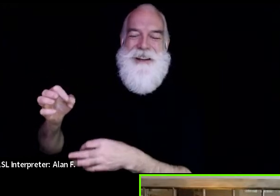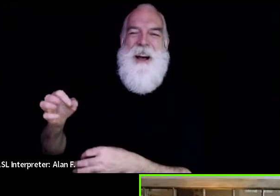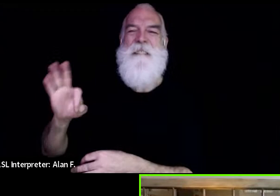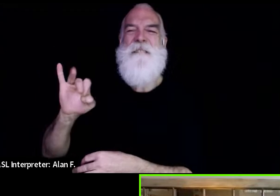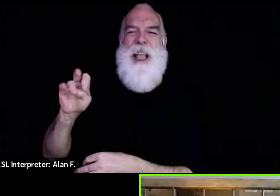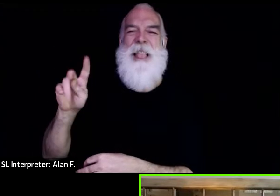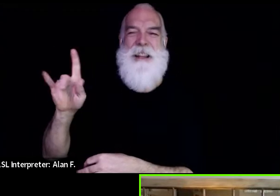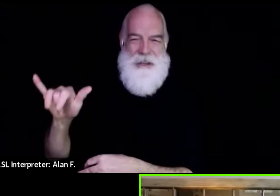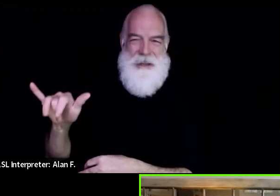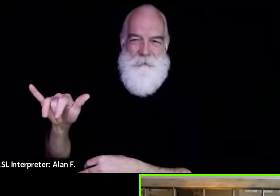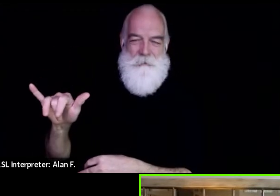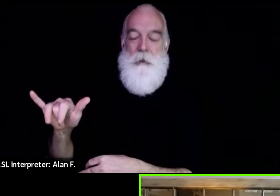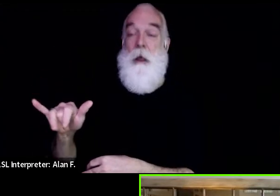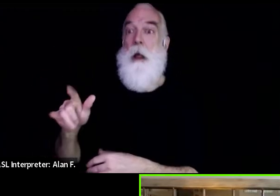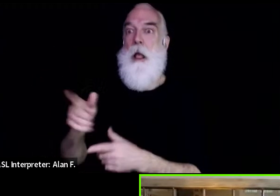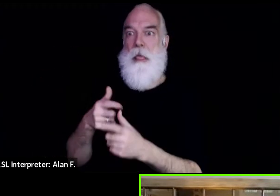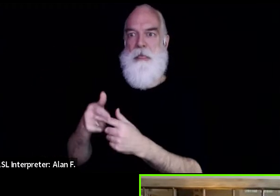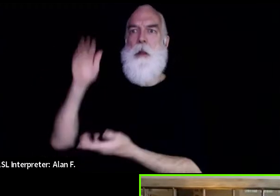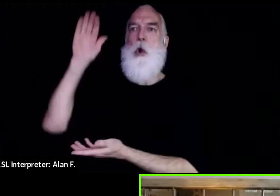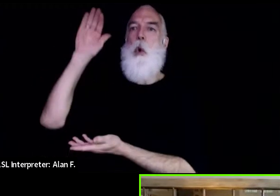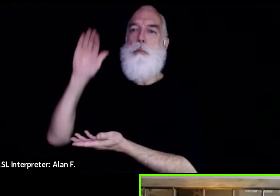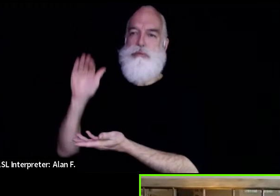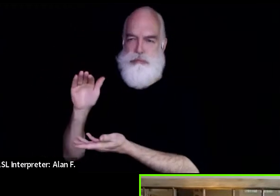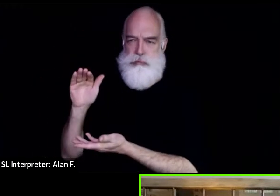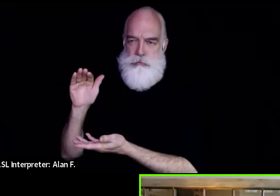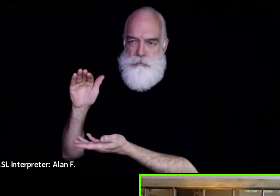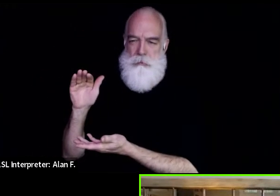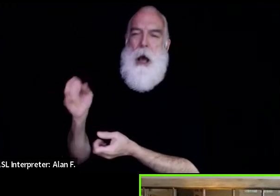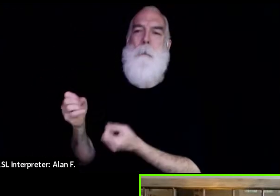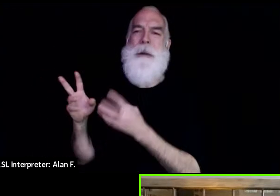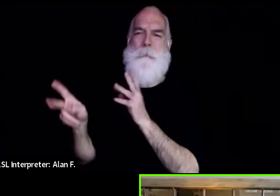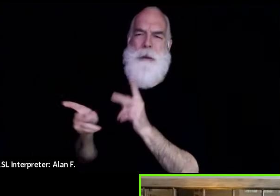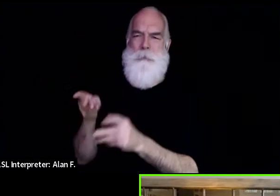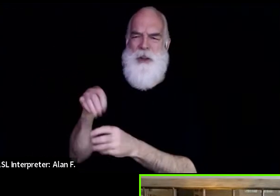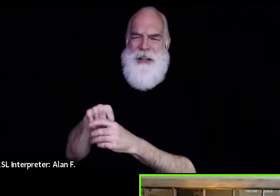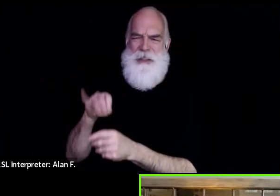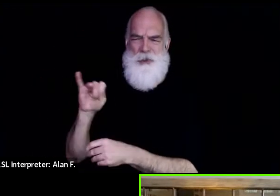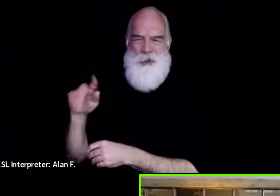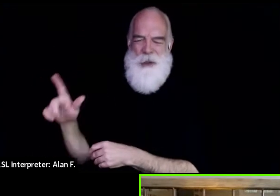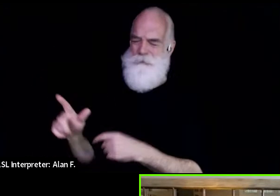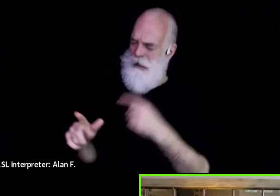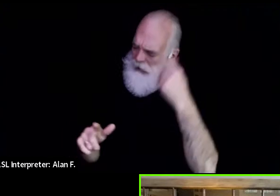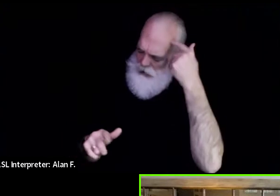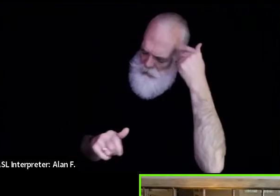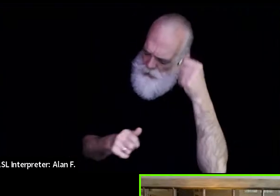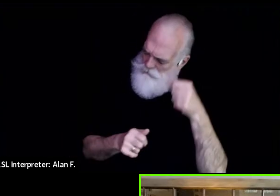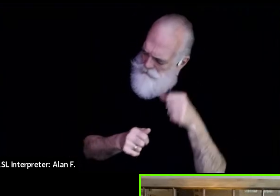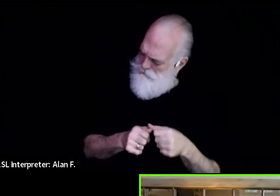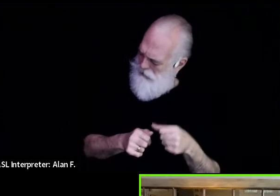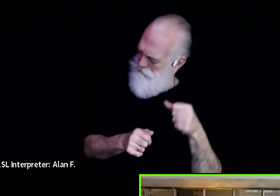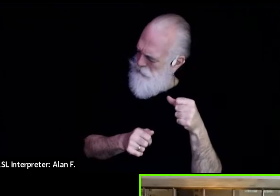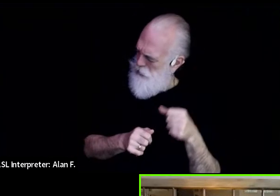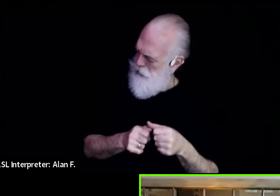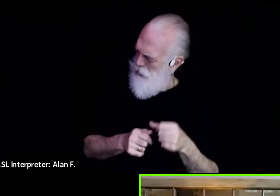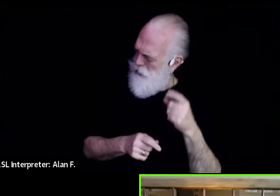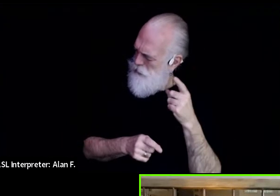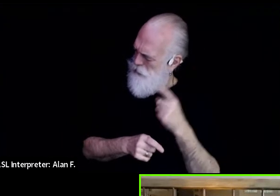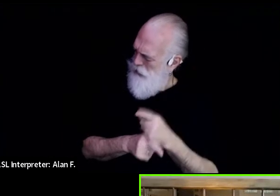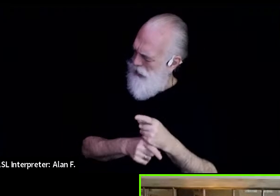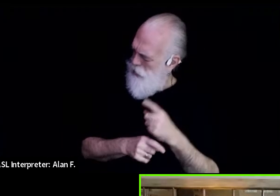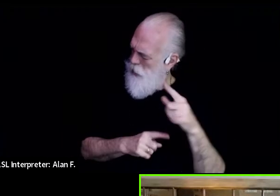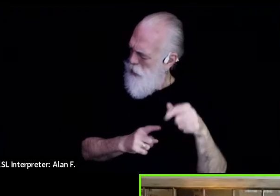significantly. Mm-hmm. And if I had to guess, Ron, if my memory serves me correct, when I began my term, we